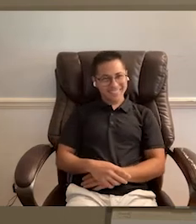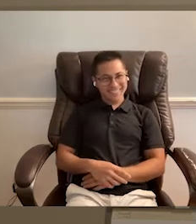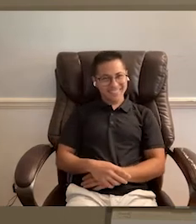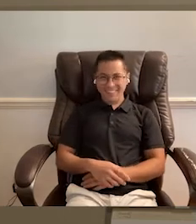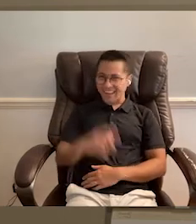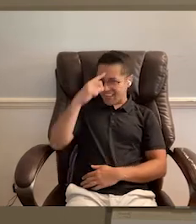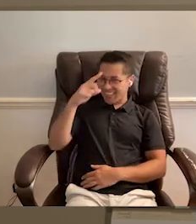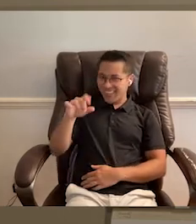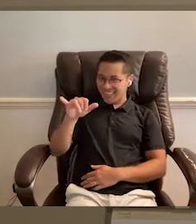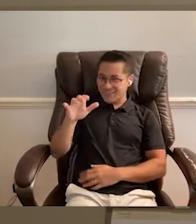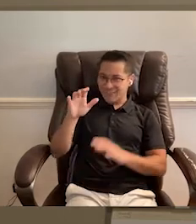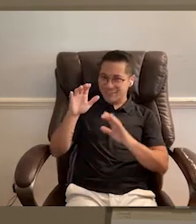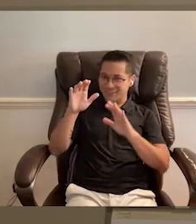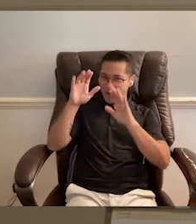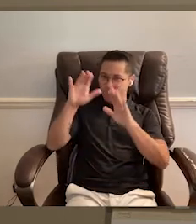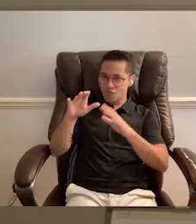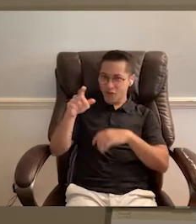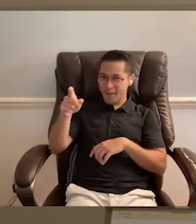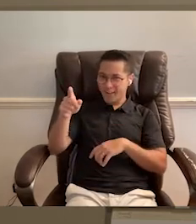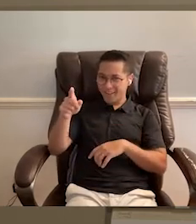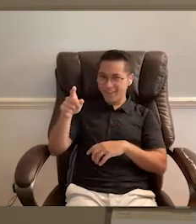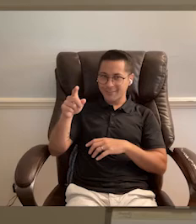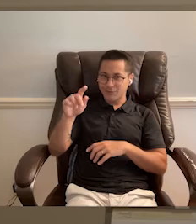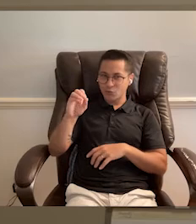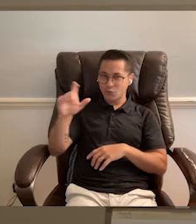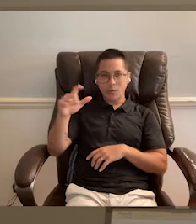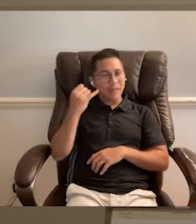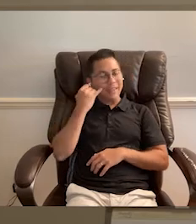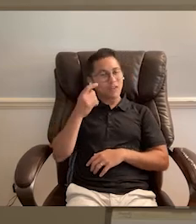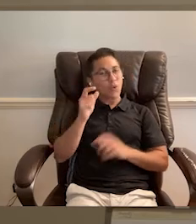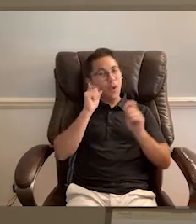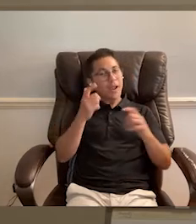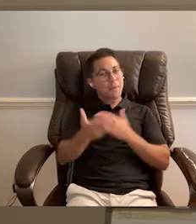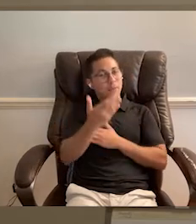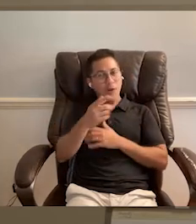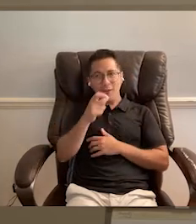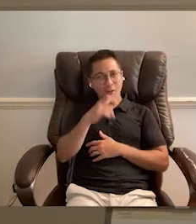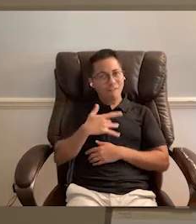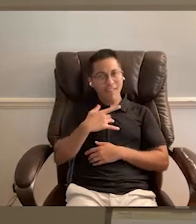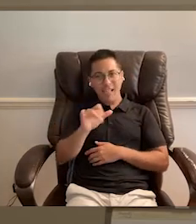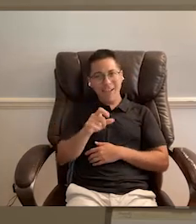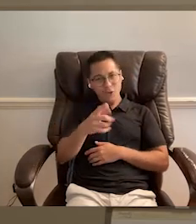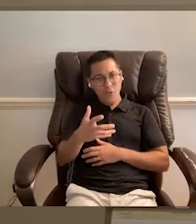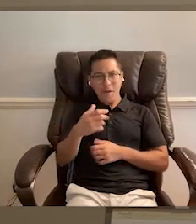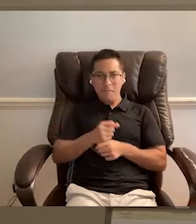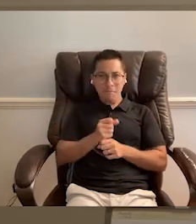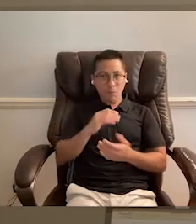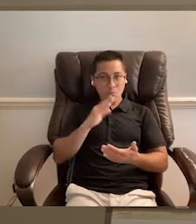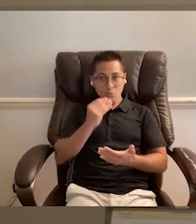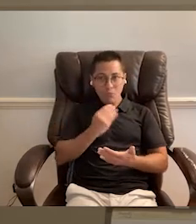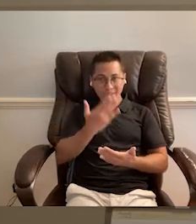where objects are located. So here you do all the commands through your phone, right? And then everything is done autonomously. So he wants to get a